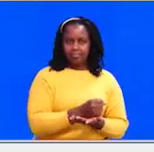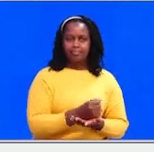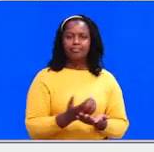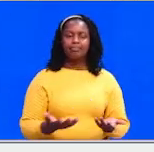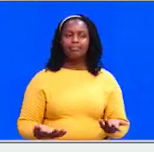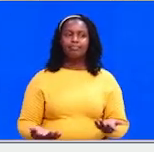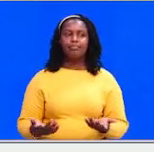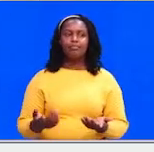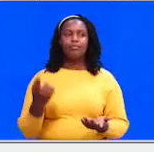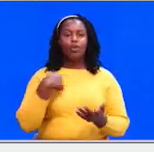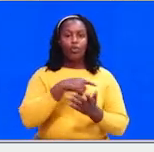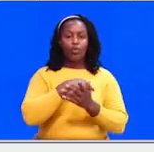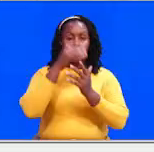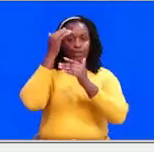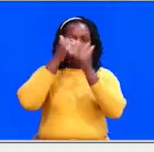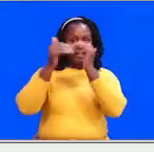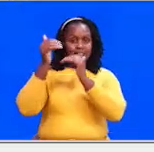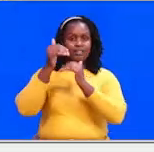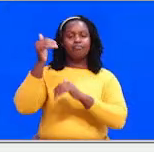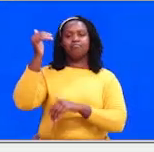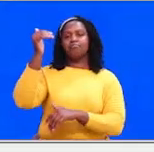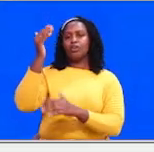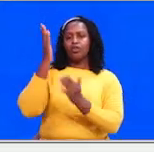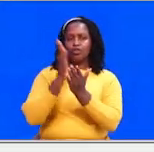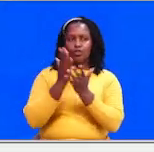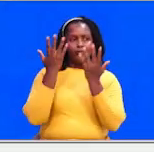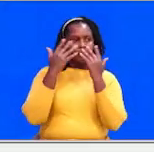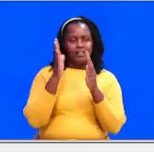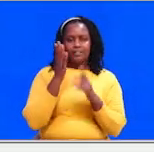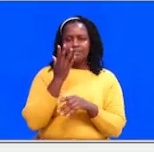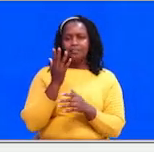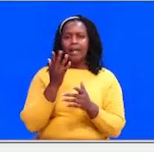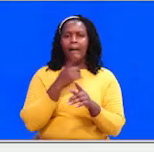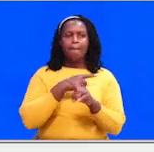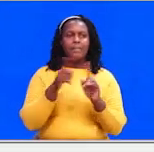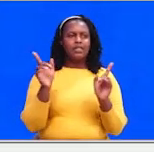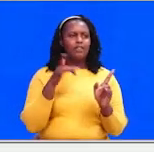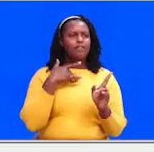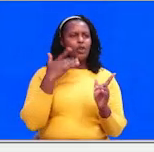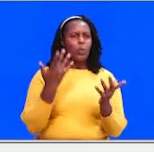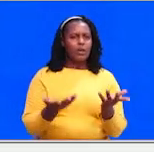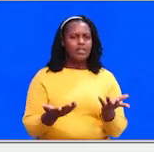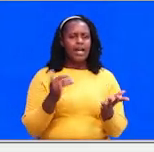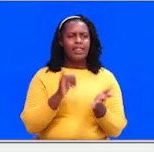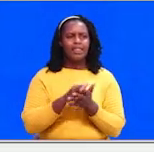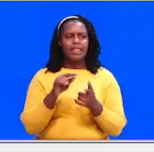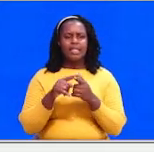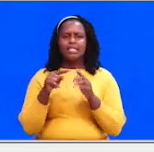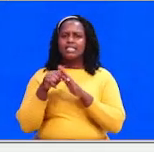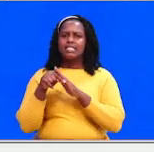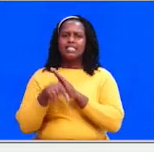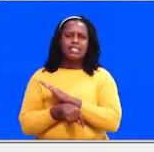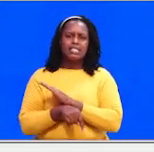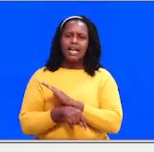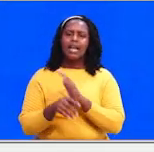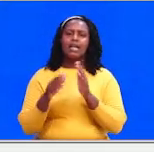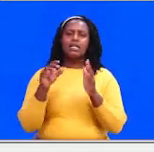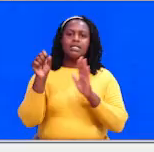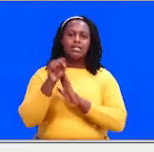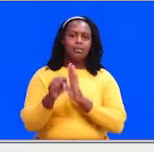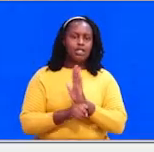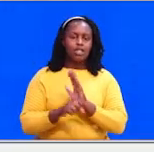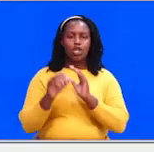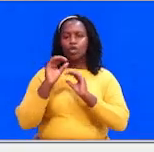We're in the university, we've graduated, but you realize wastewater is sort of not yet a detailed subject being taught in university.